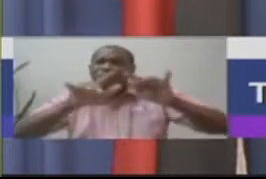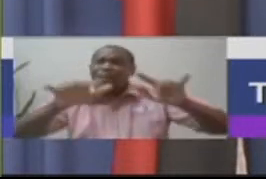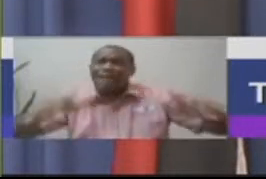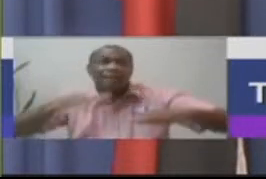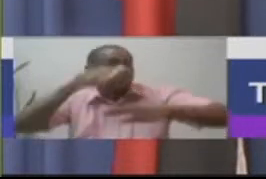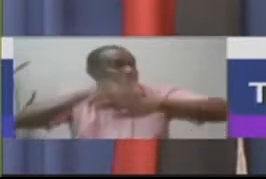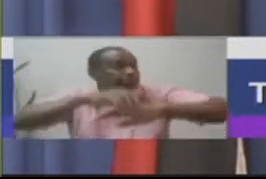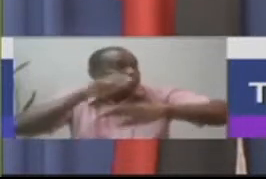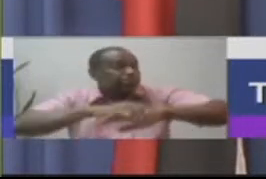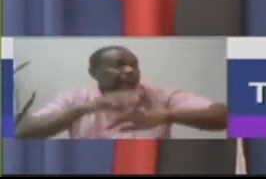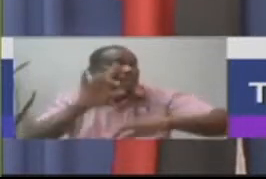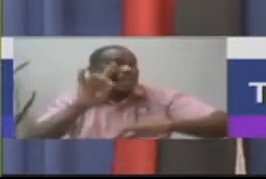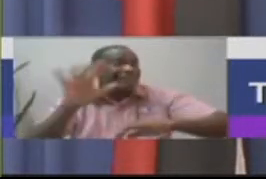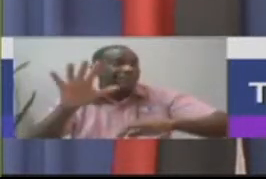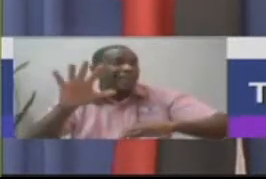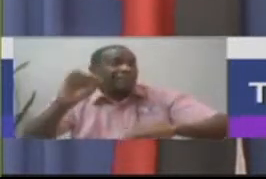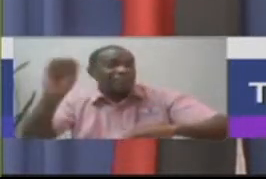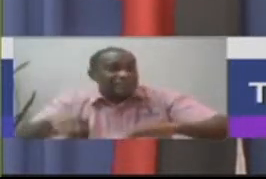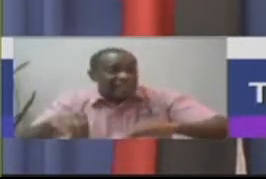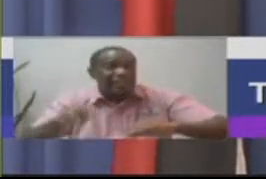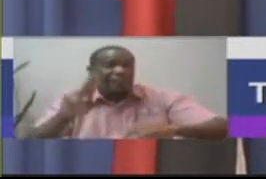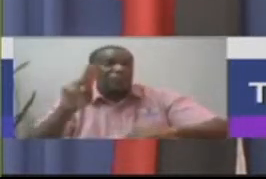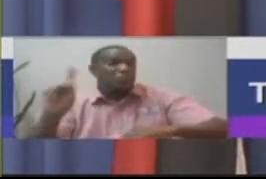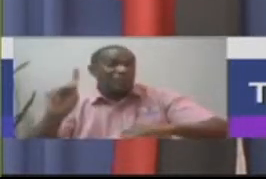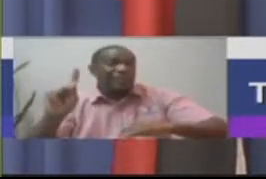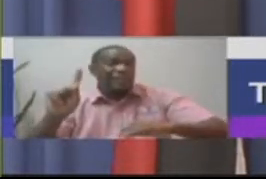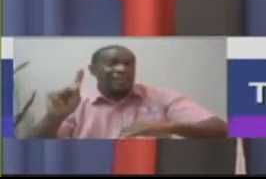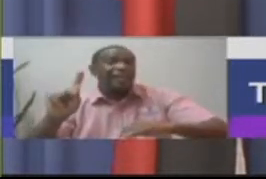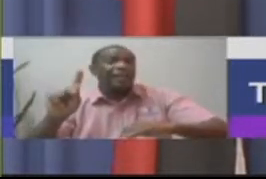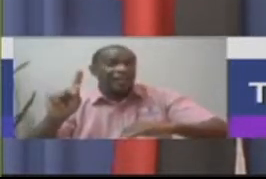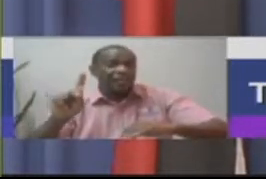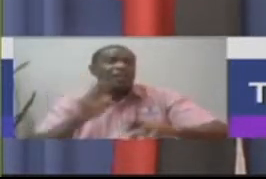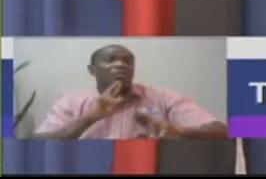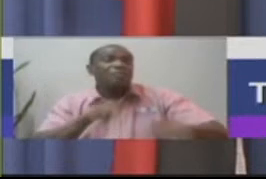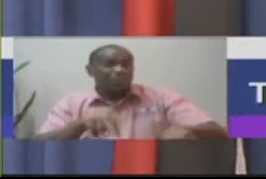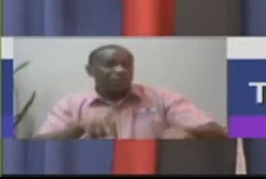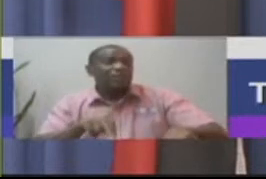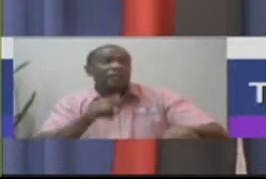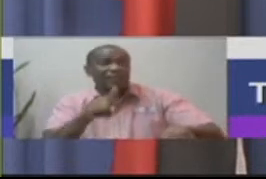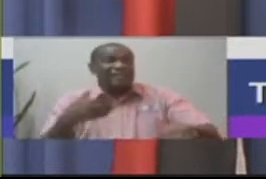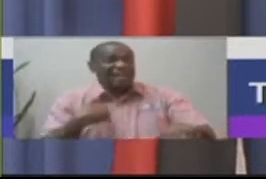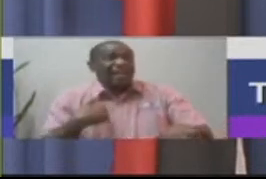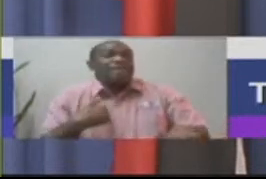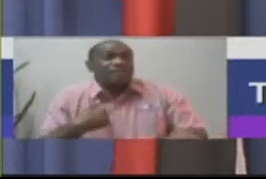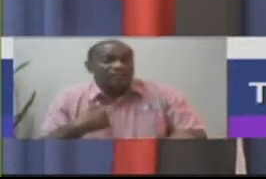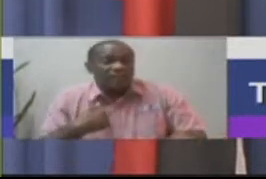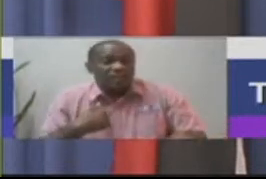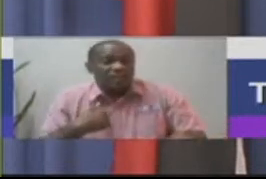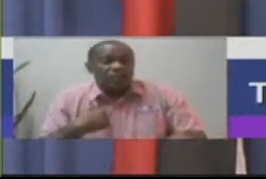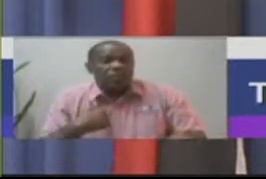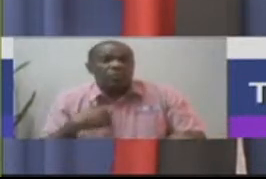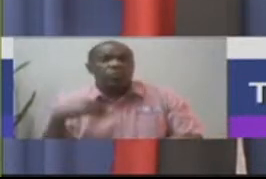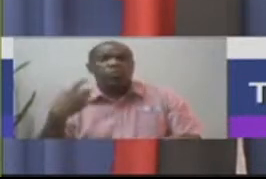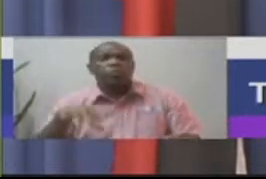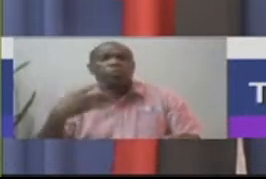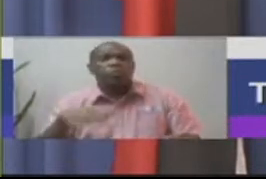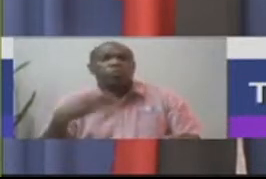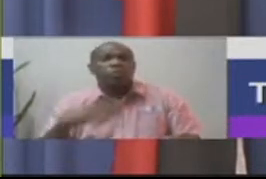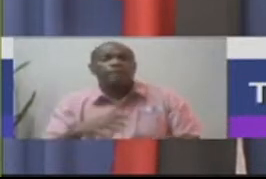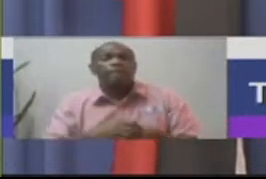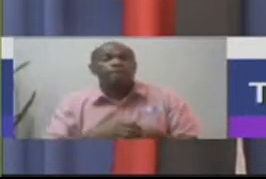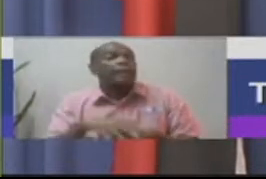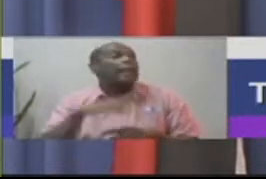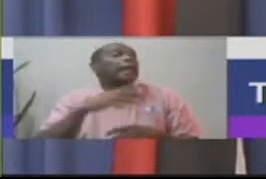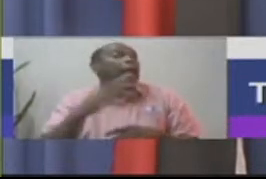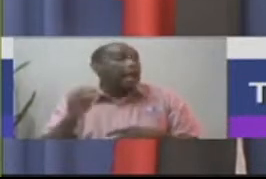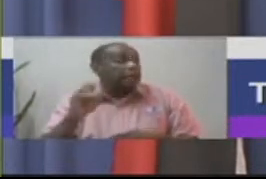85% of the United Kingdom population reporting confirmations are now that variant. And the UK is a country, like